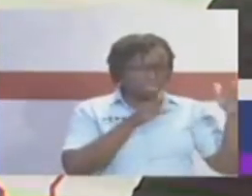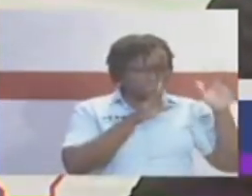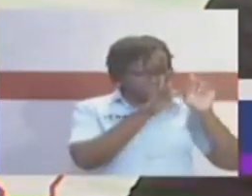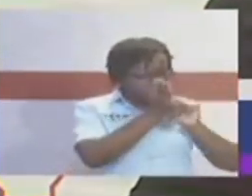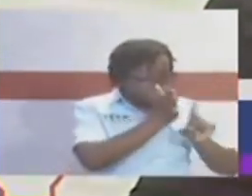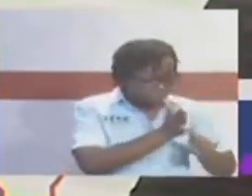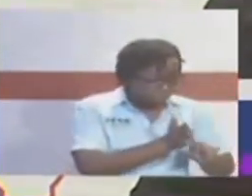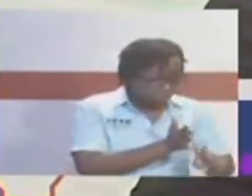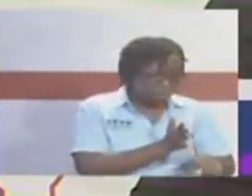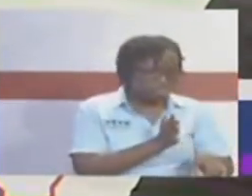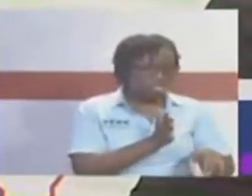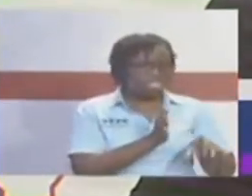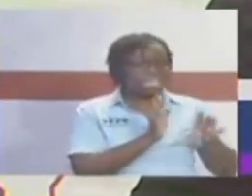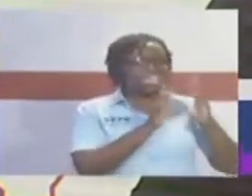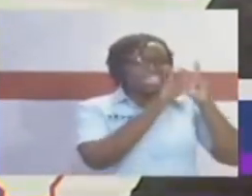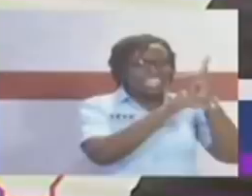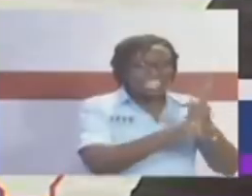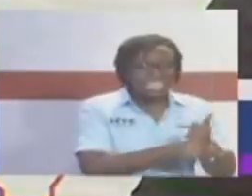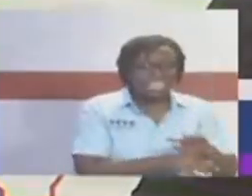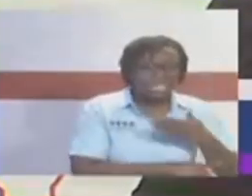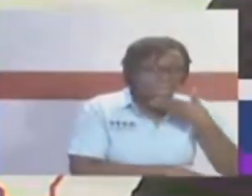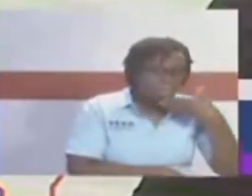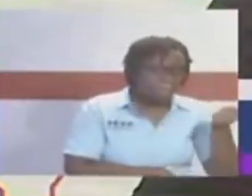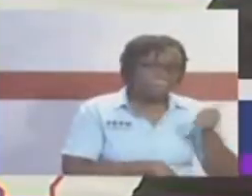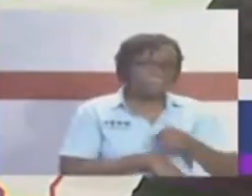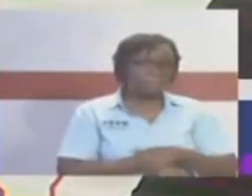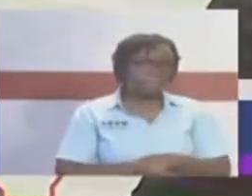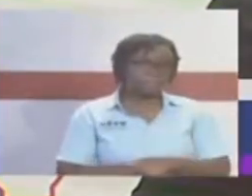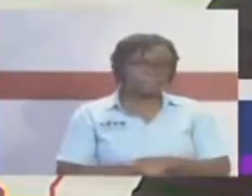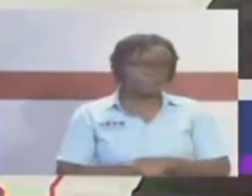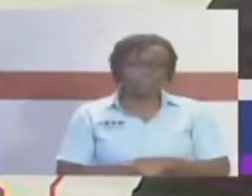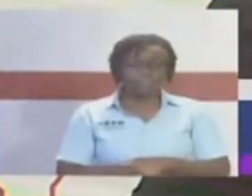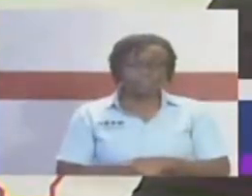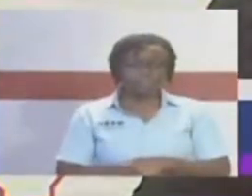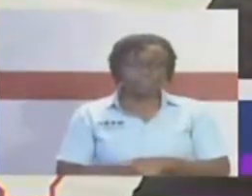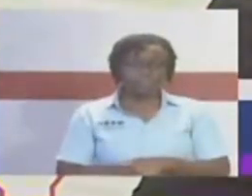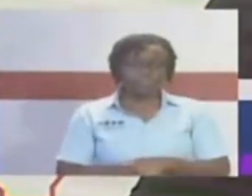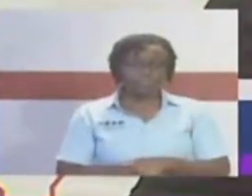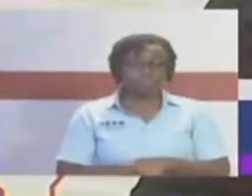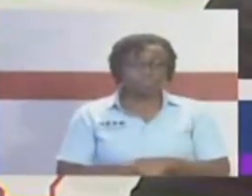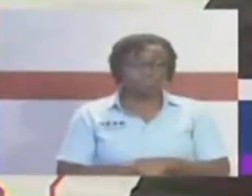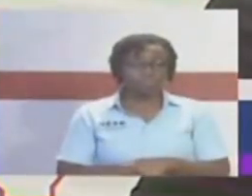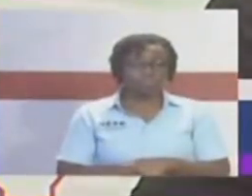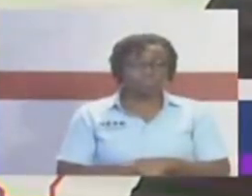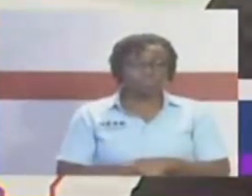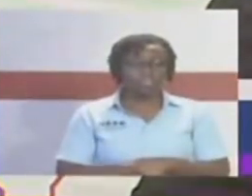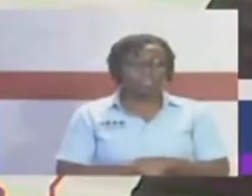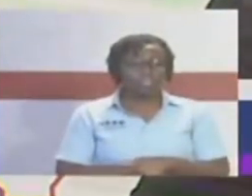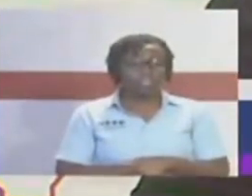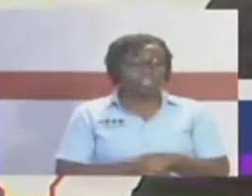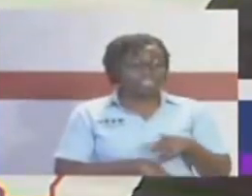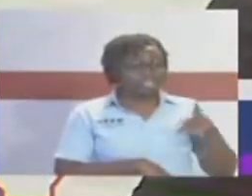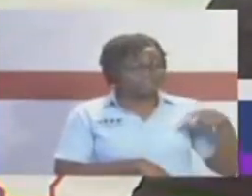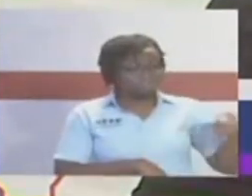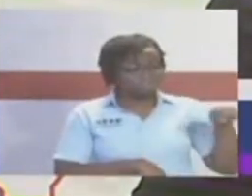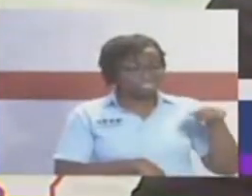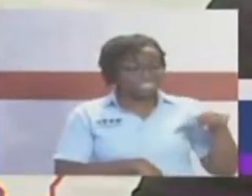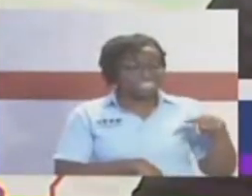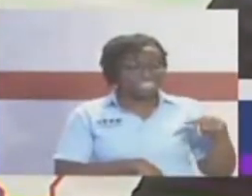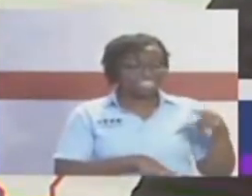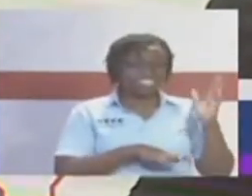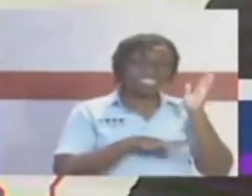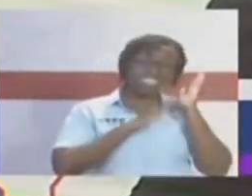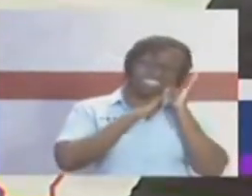given. The feelings of despair and hopelessness lurk continuously as patients lay in their beds waiting to